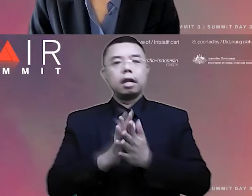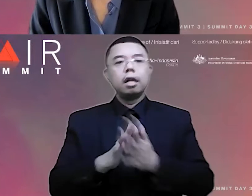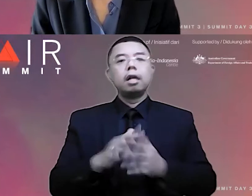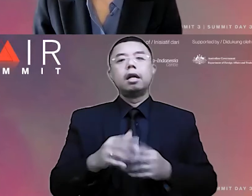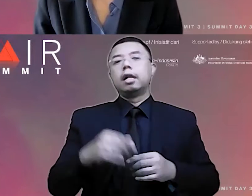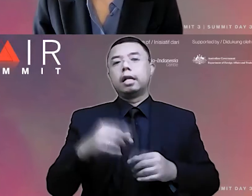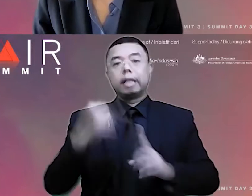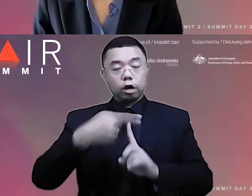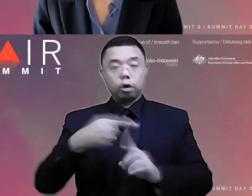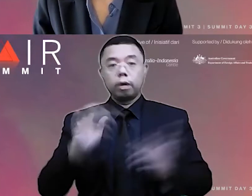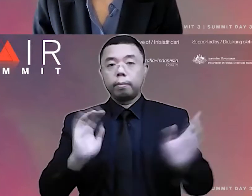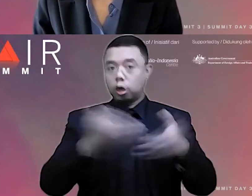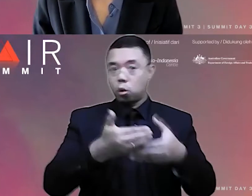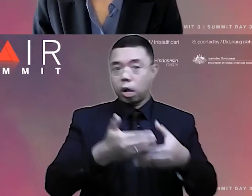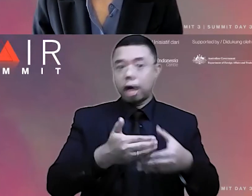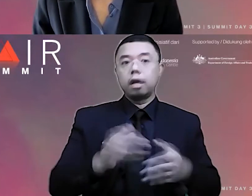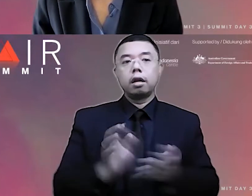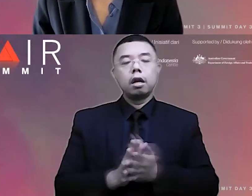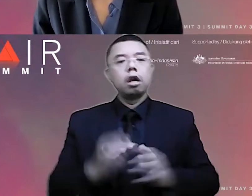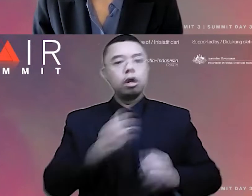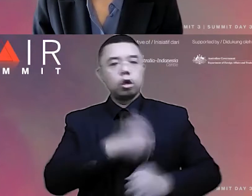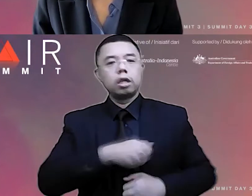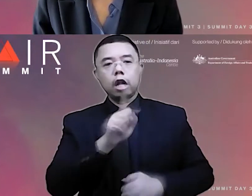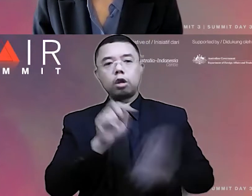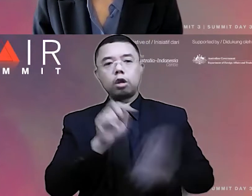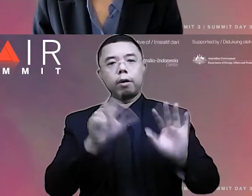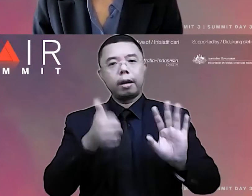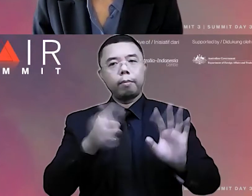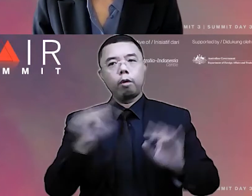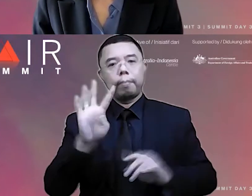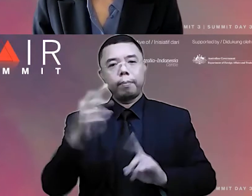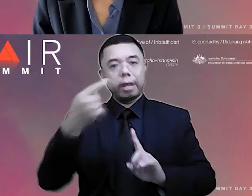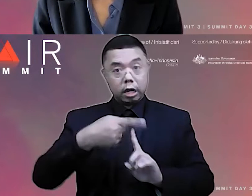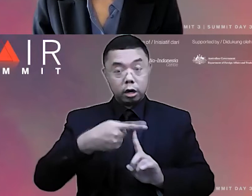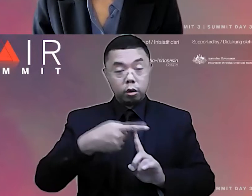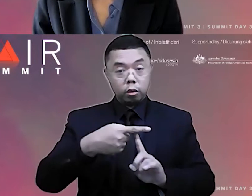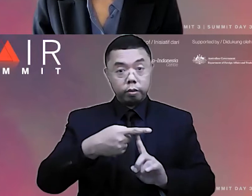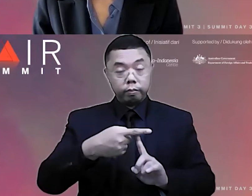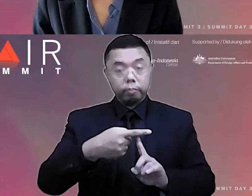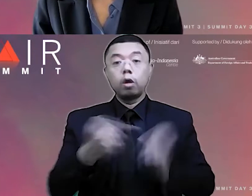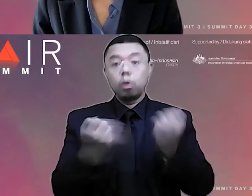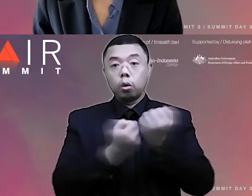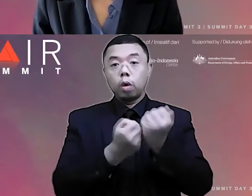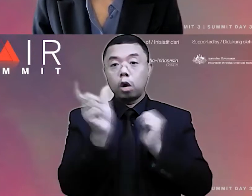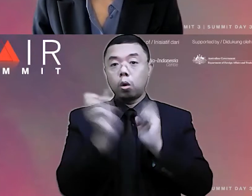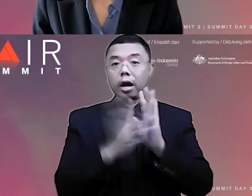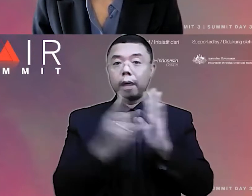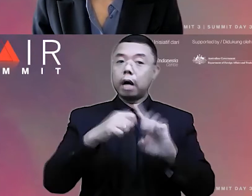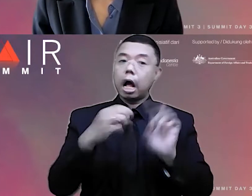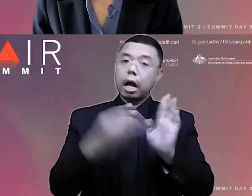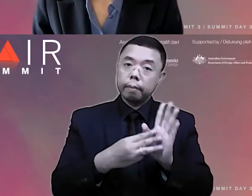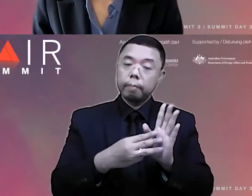186 trillion. Medium, small, micro, small, and medium support is about